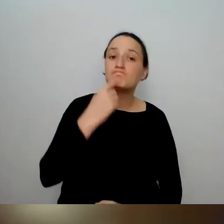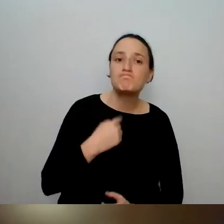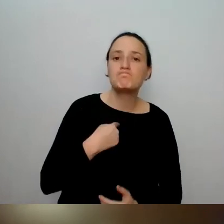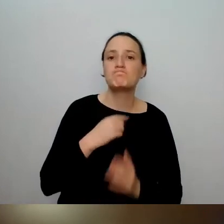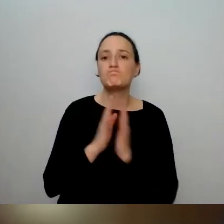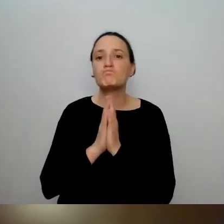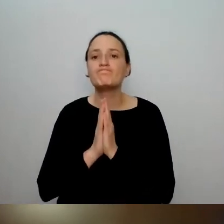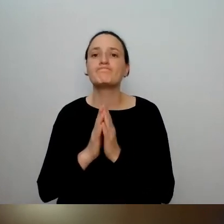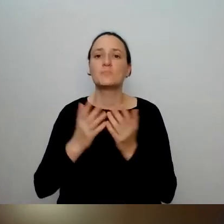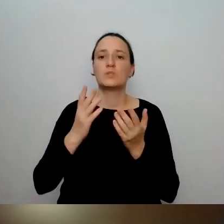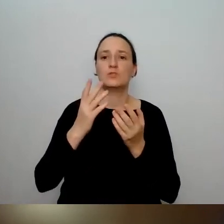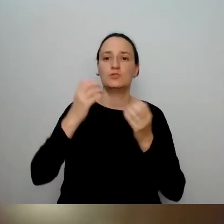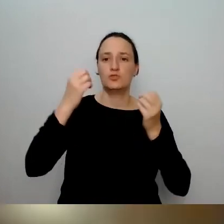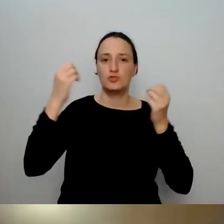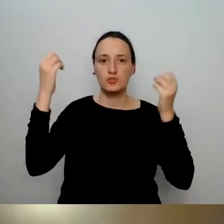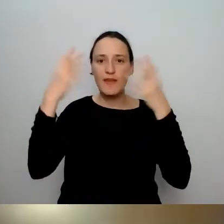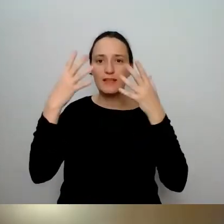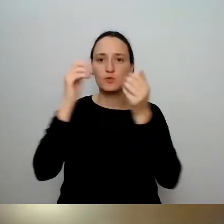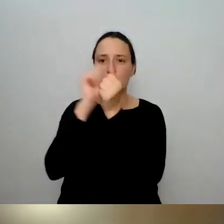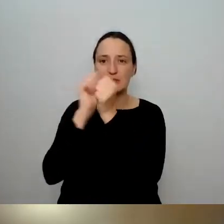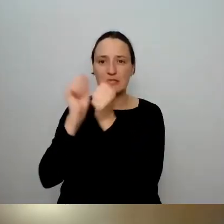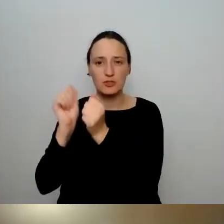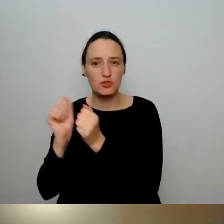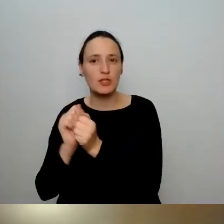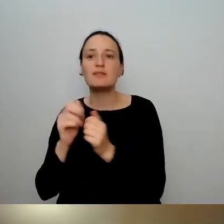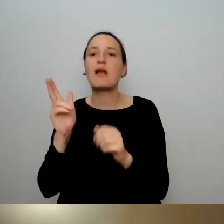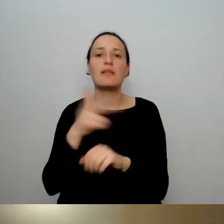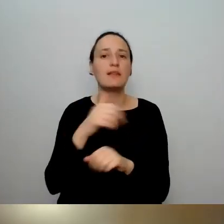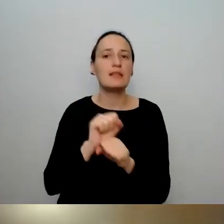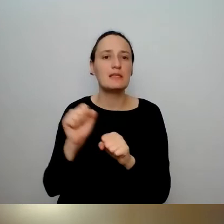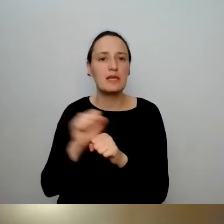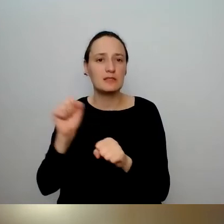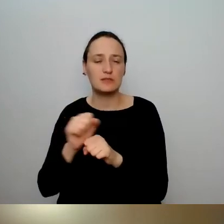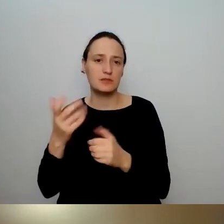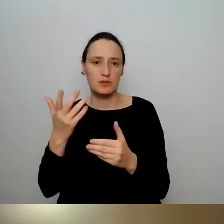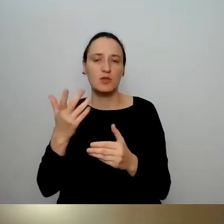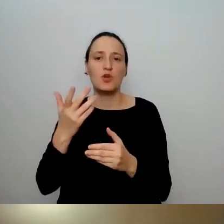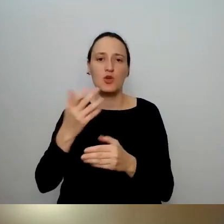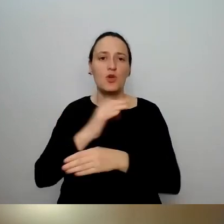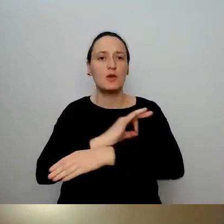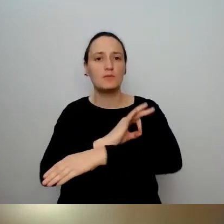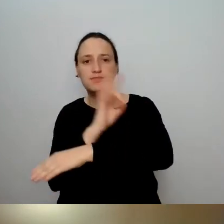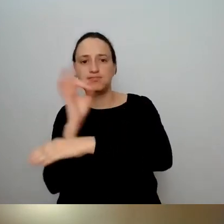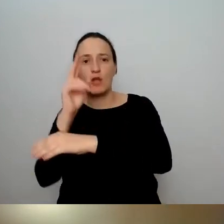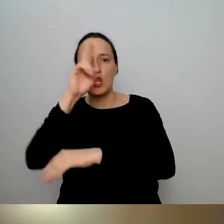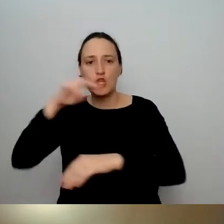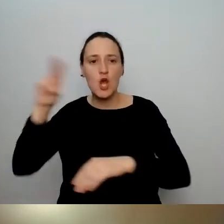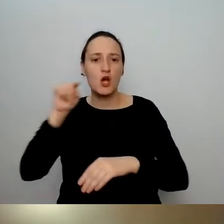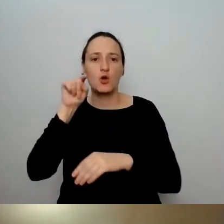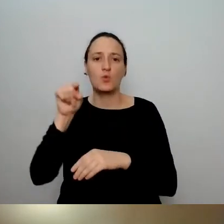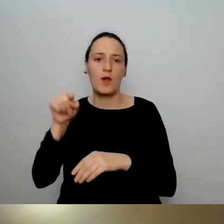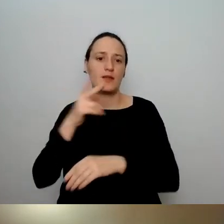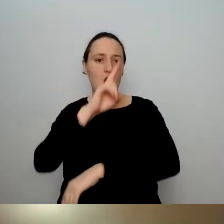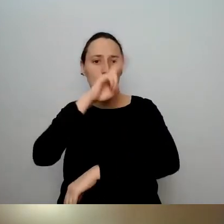So that is with midnight sun, I think, or I believe that it's related to summer in